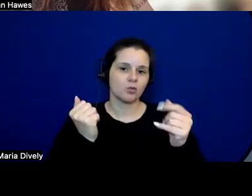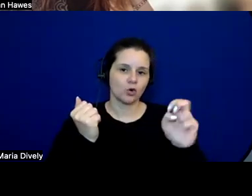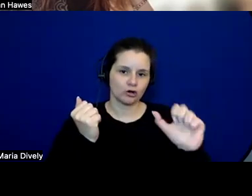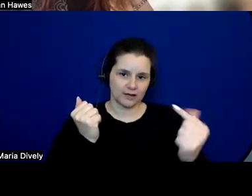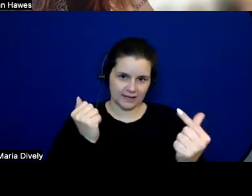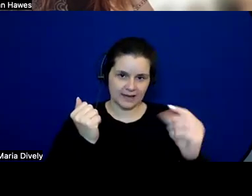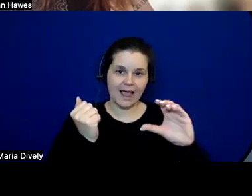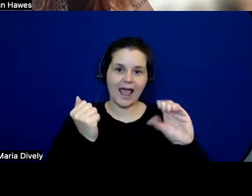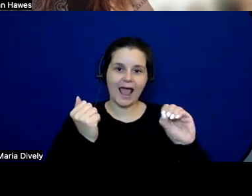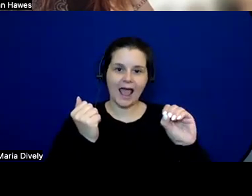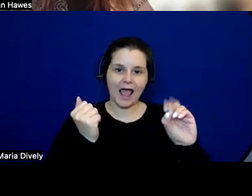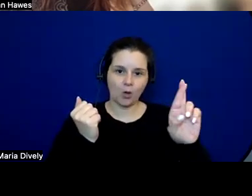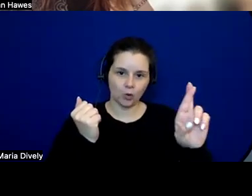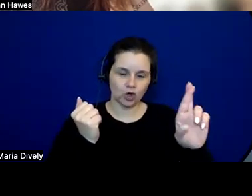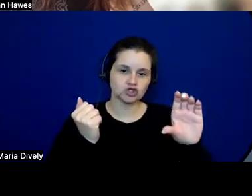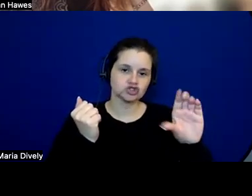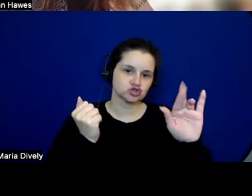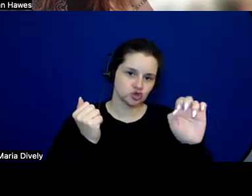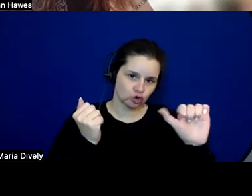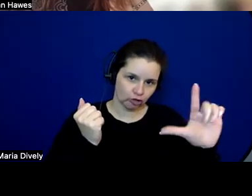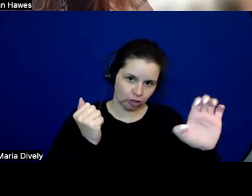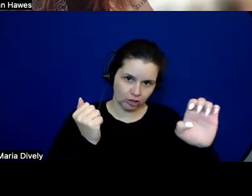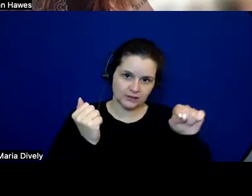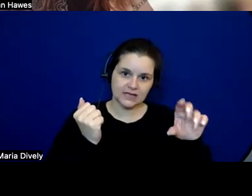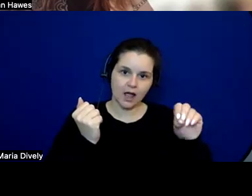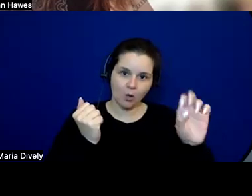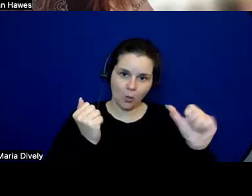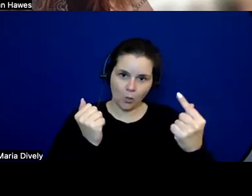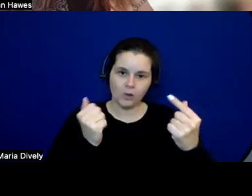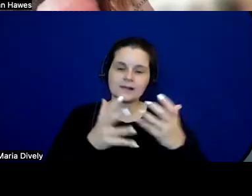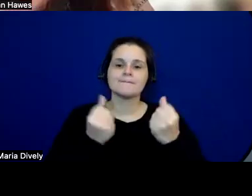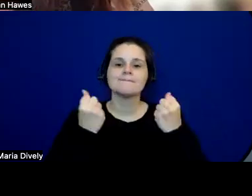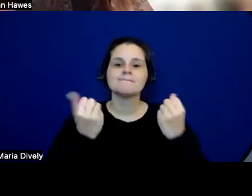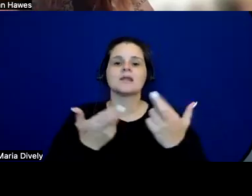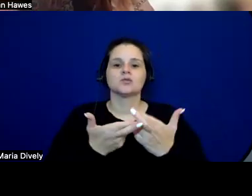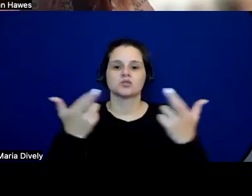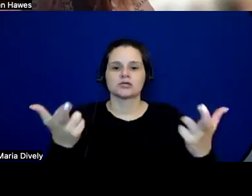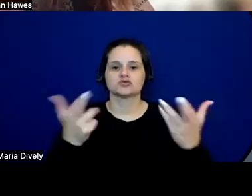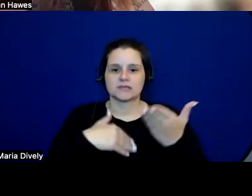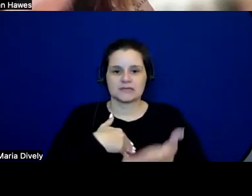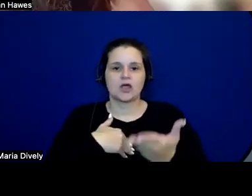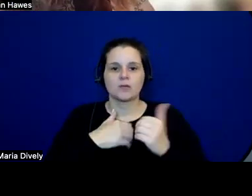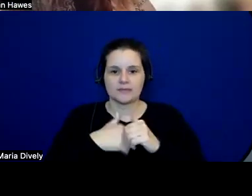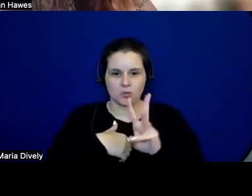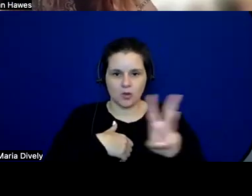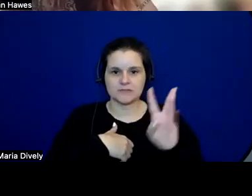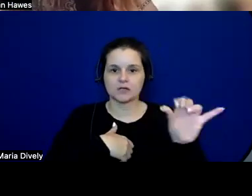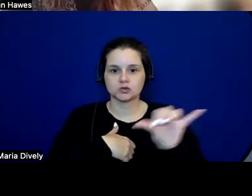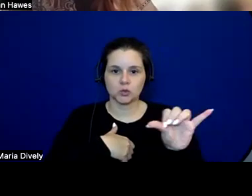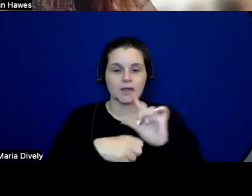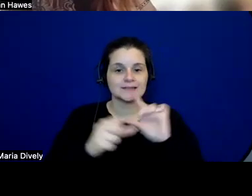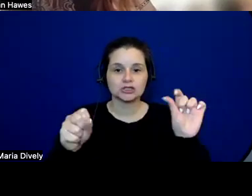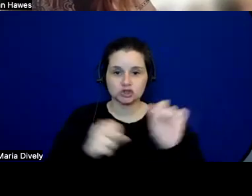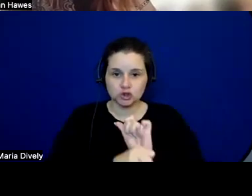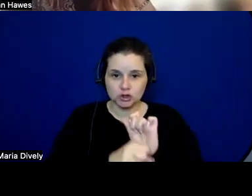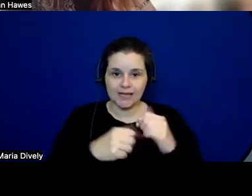supportingourcircle.org. And there are lots of resources available on that website as well. And certainly we have